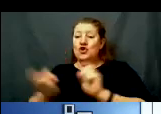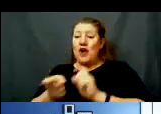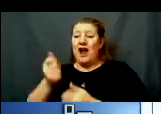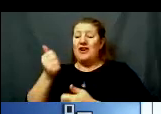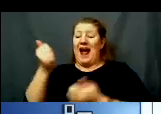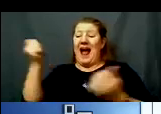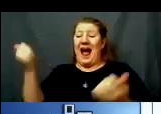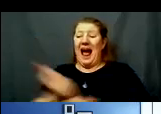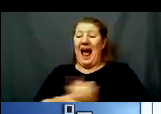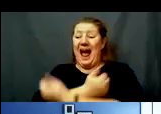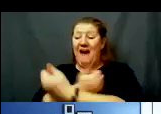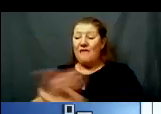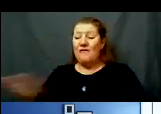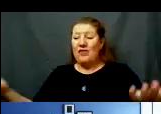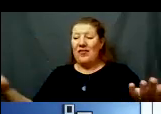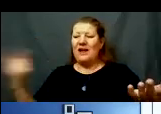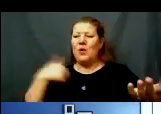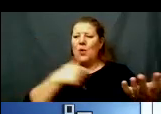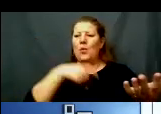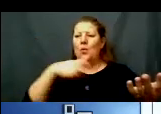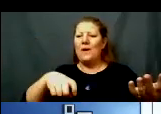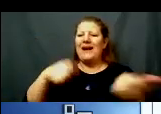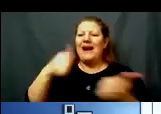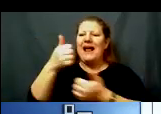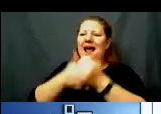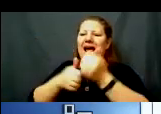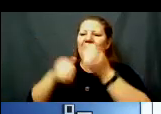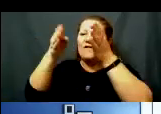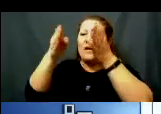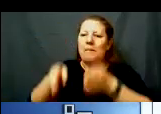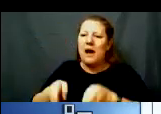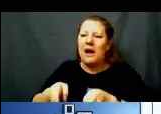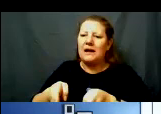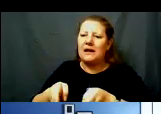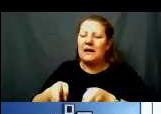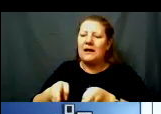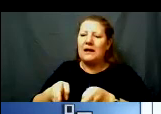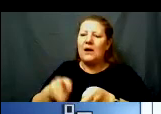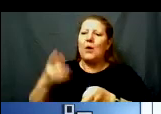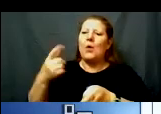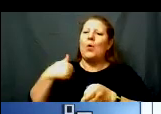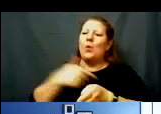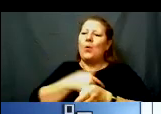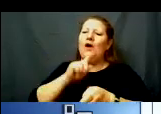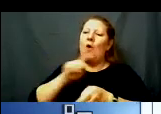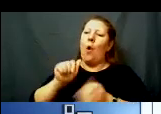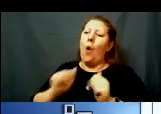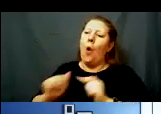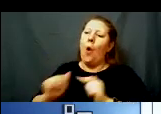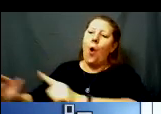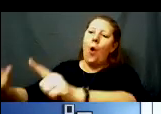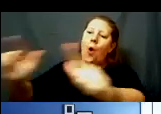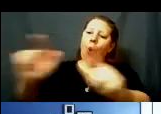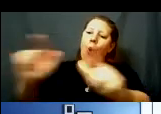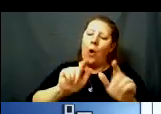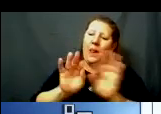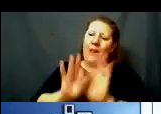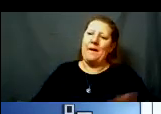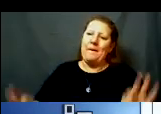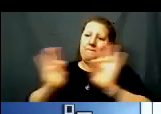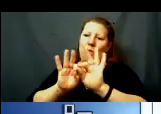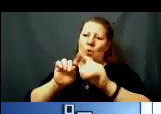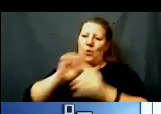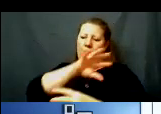all indispensable partners for a collective future that is equitable and environmentally just.